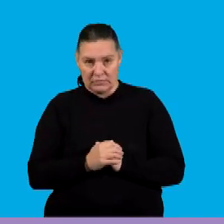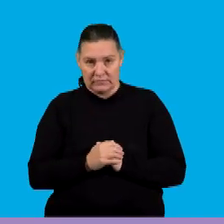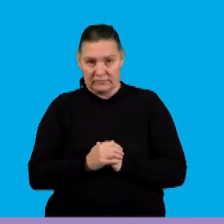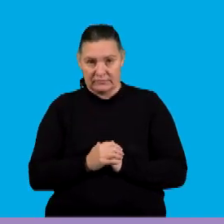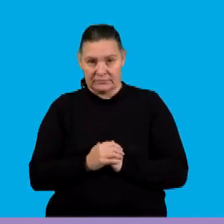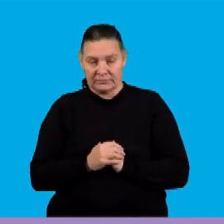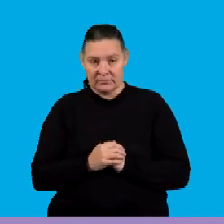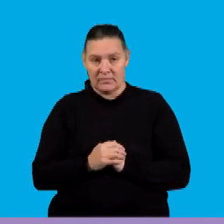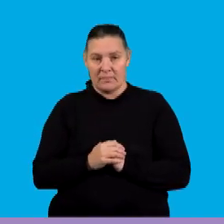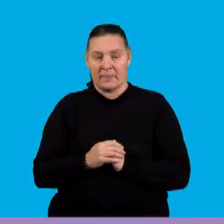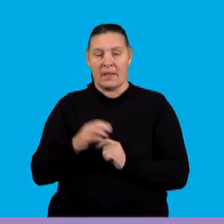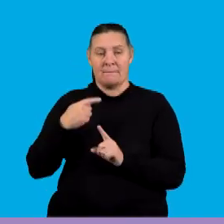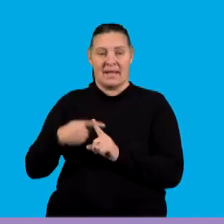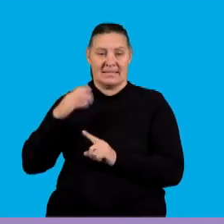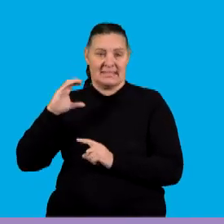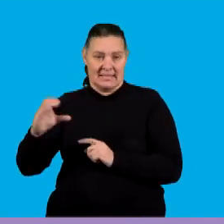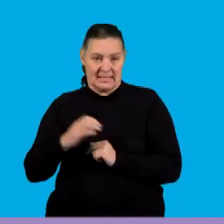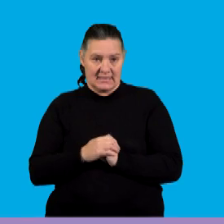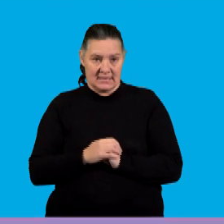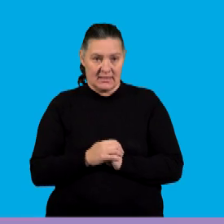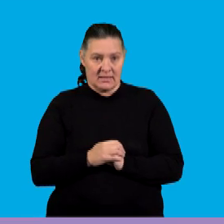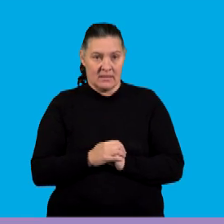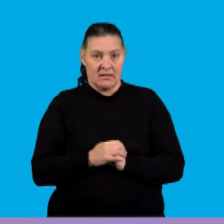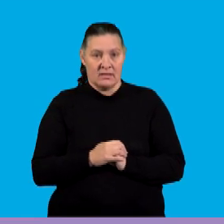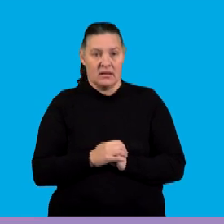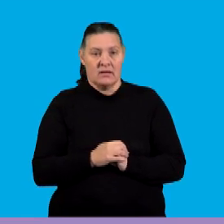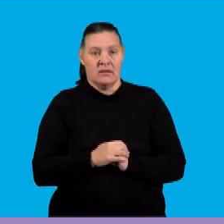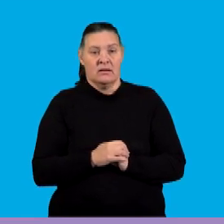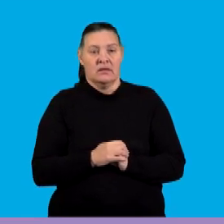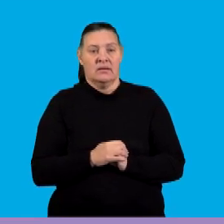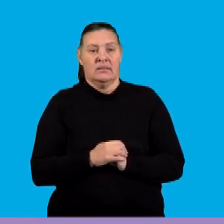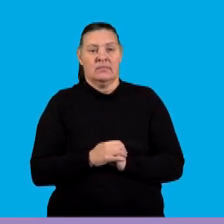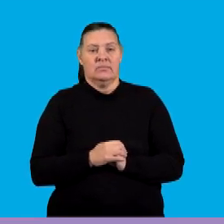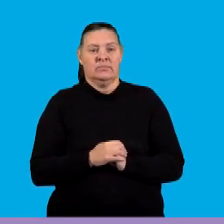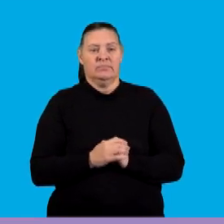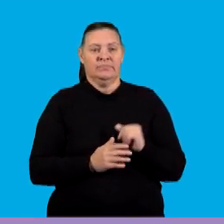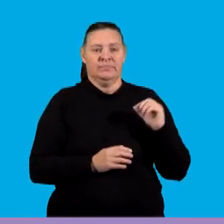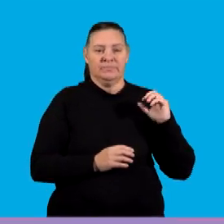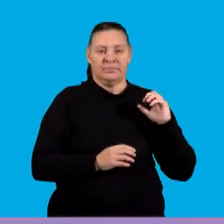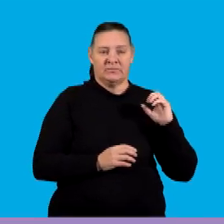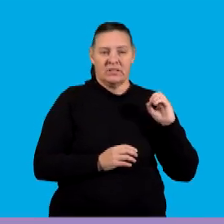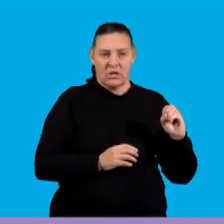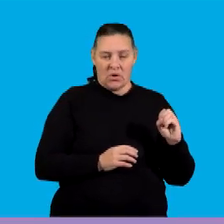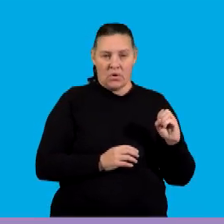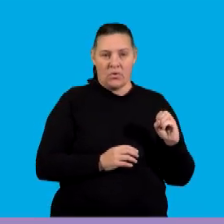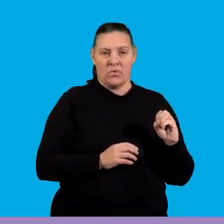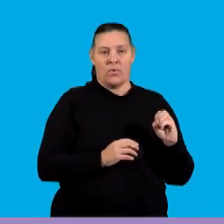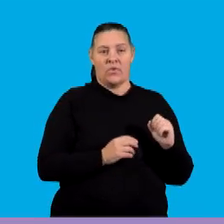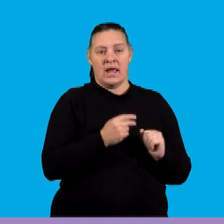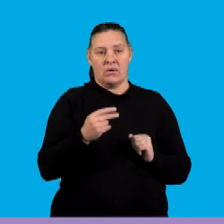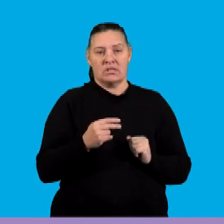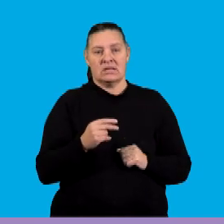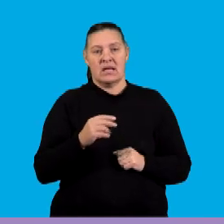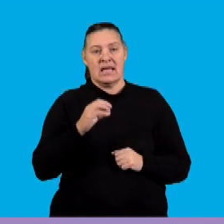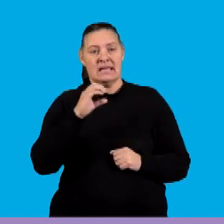in the pair as well. And that is going to say now negative 2 multiplied by 0, that is 0. We are only left with c